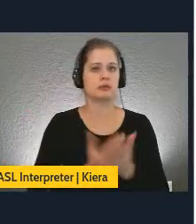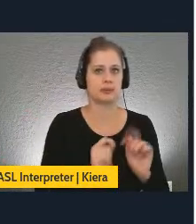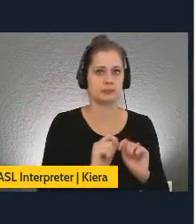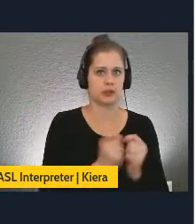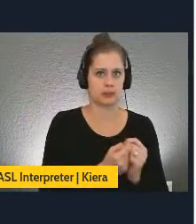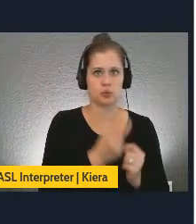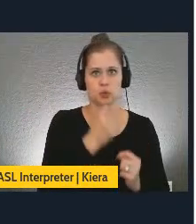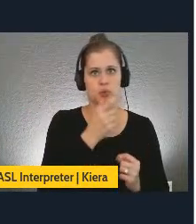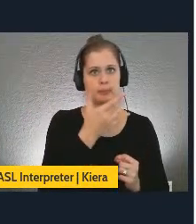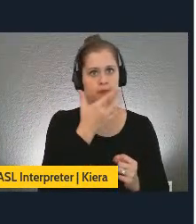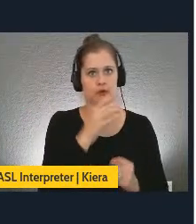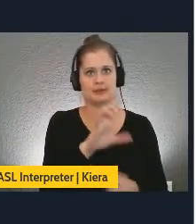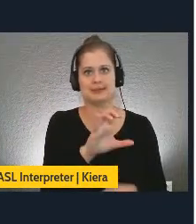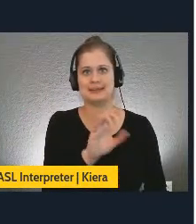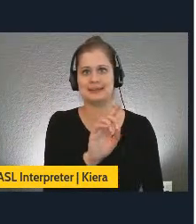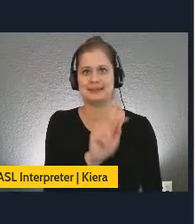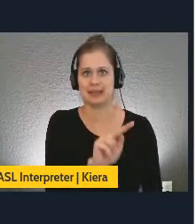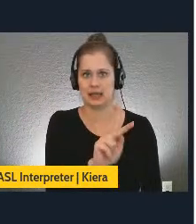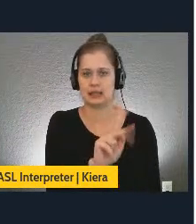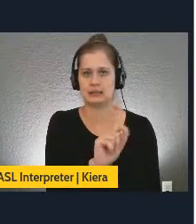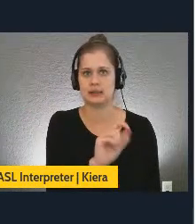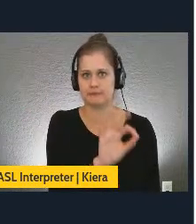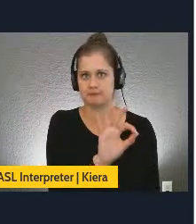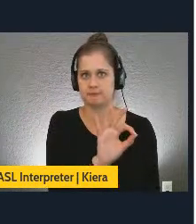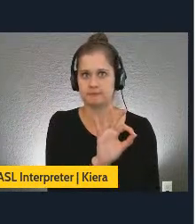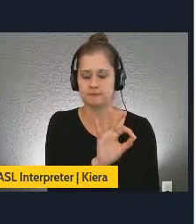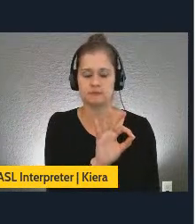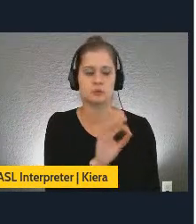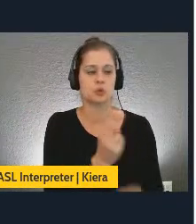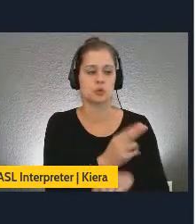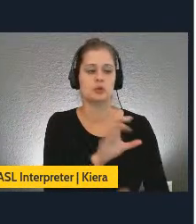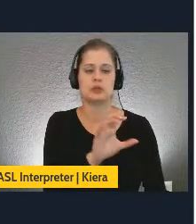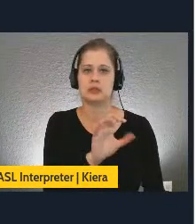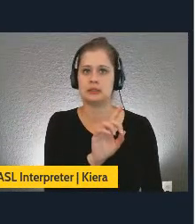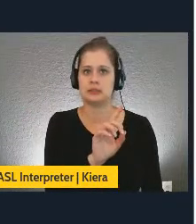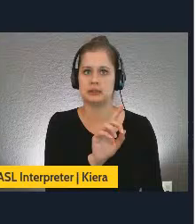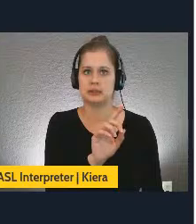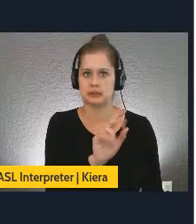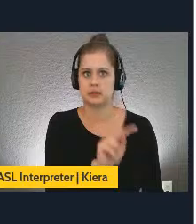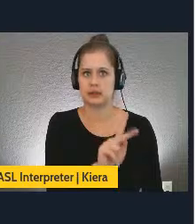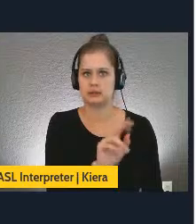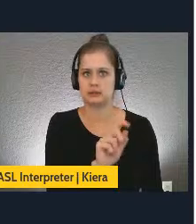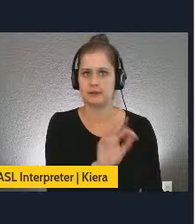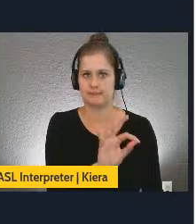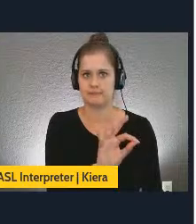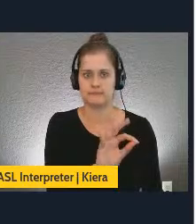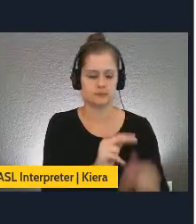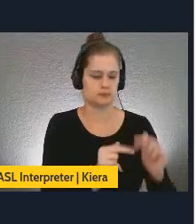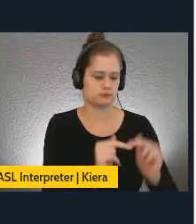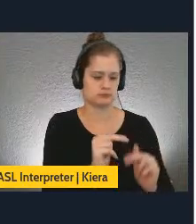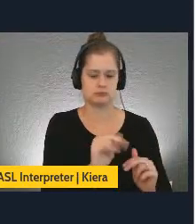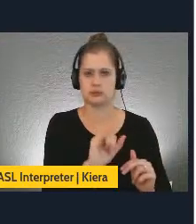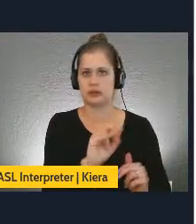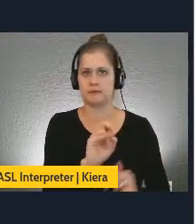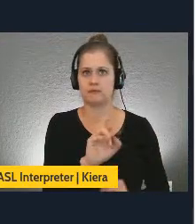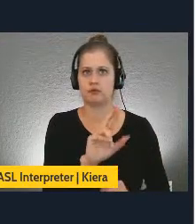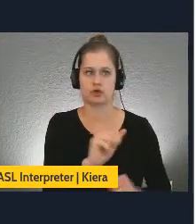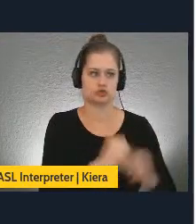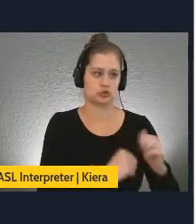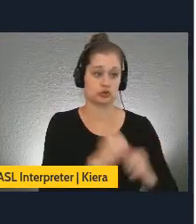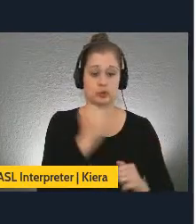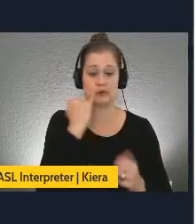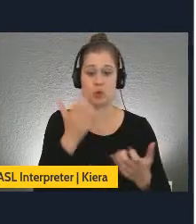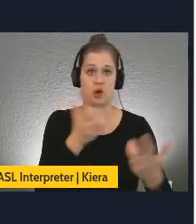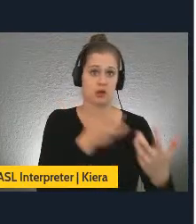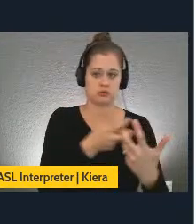to be in the CDKtf world and use CDKtf to provision their infrastructure. And if you want to cater to both,